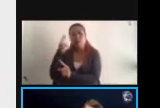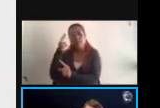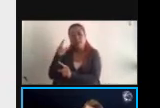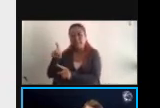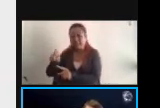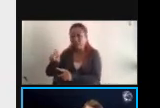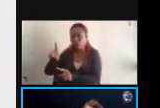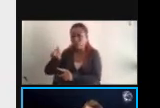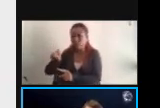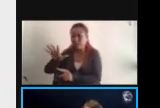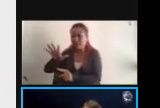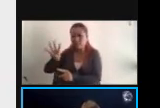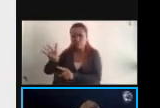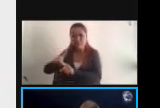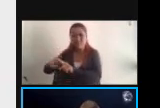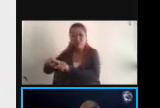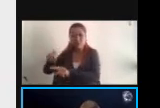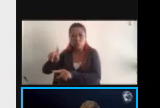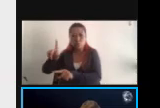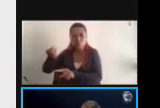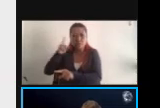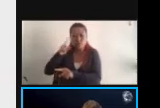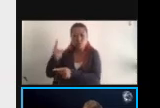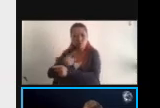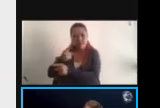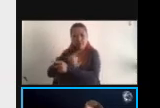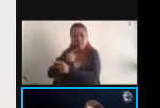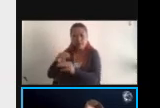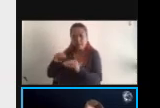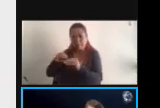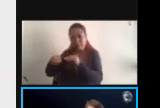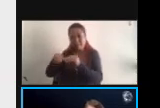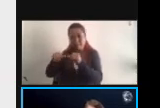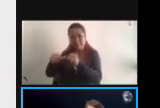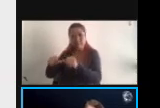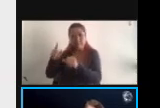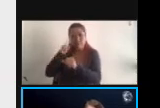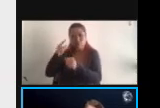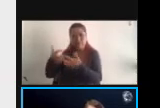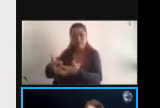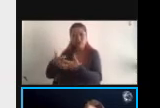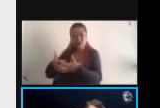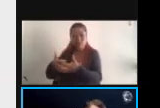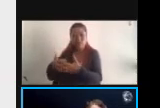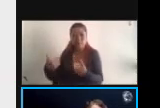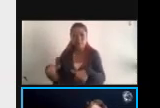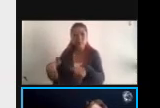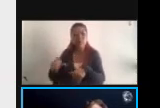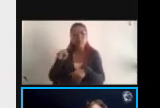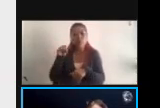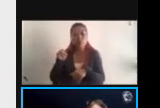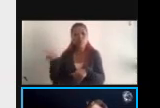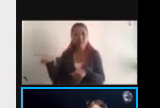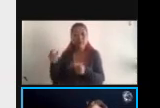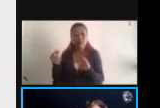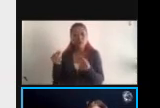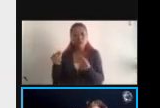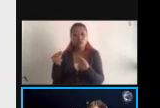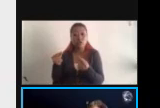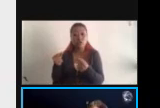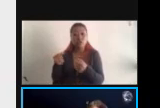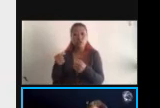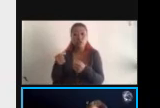to do standard maintenance of the engine. And so they actually created a